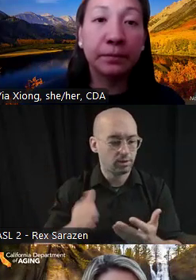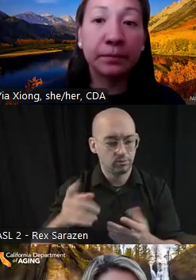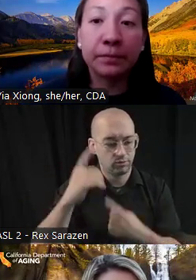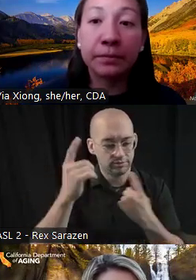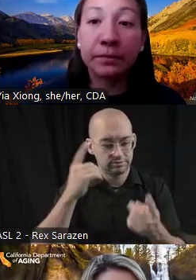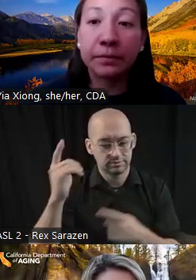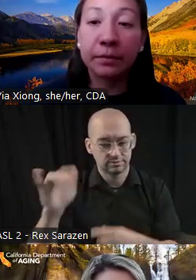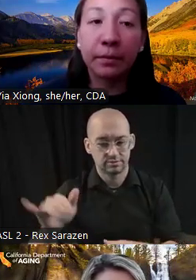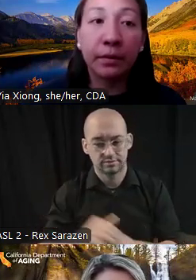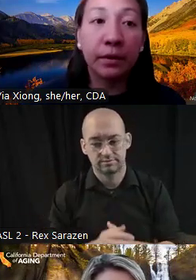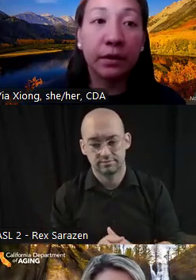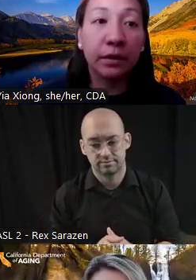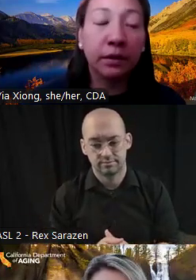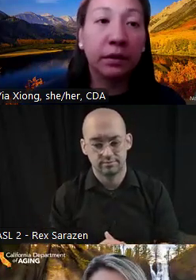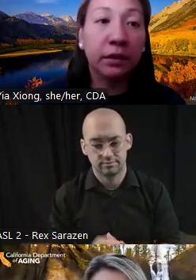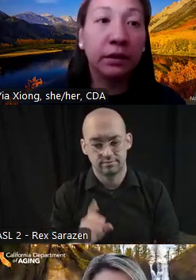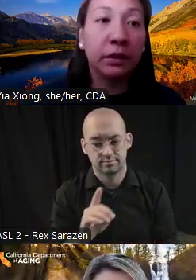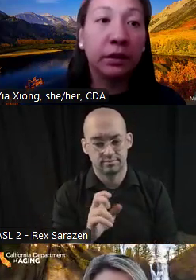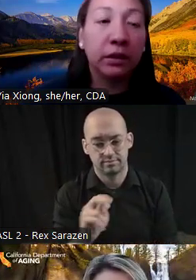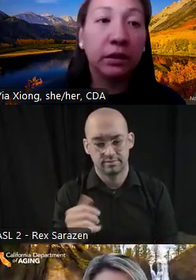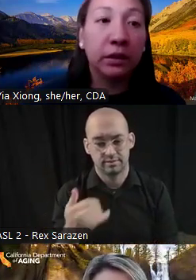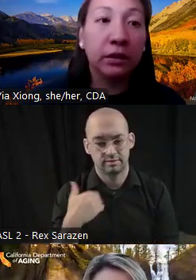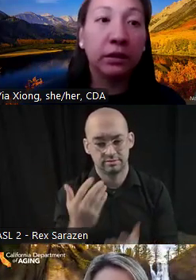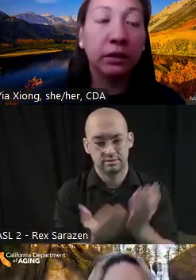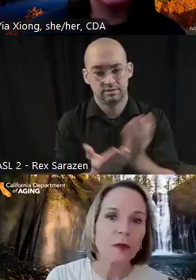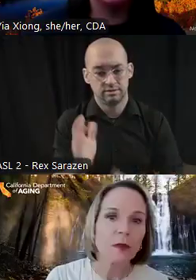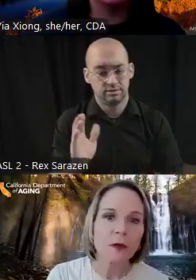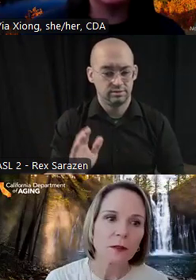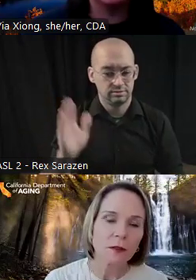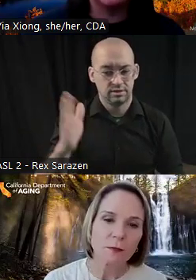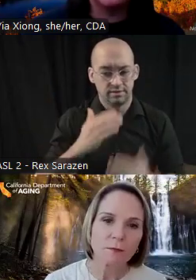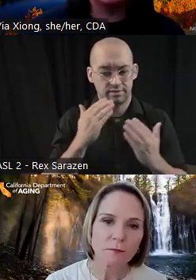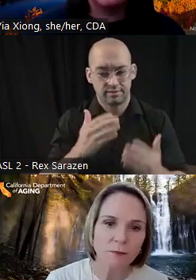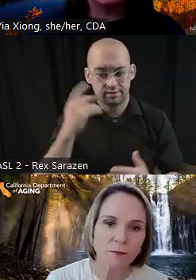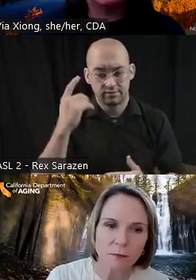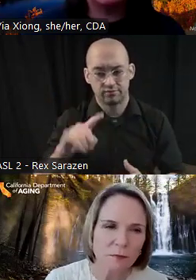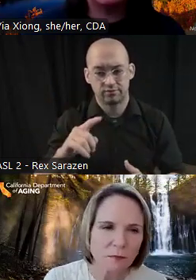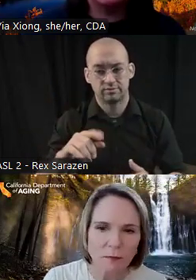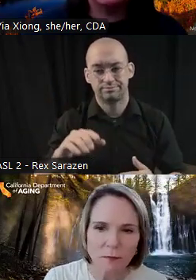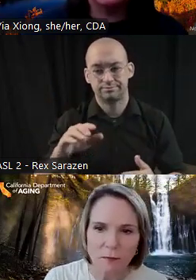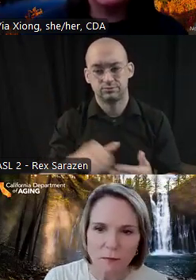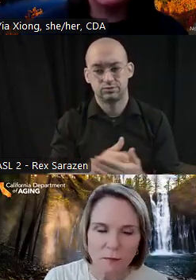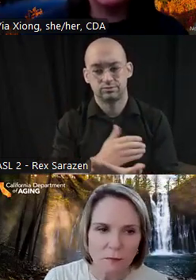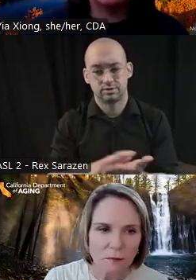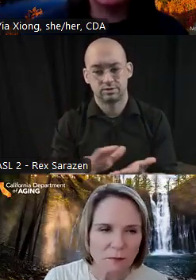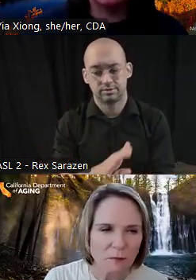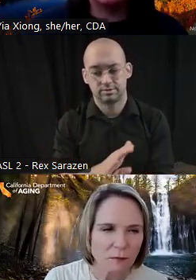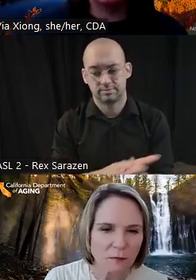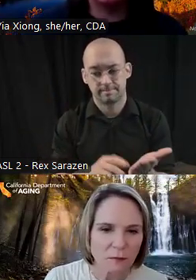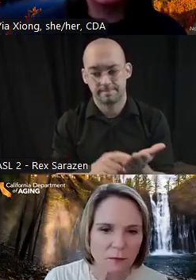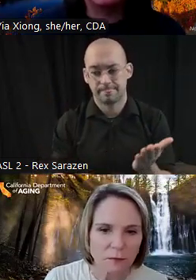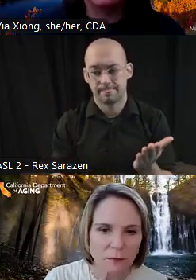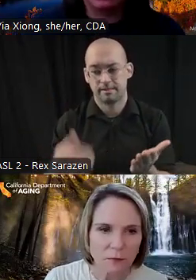hand raised. Yeah, thank you for the walkthrough. Thank you for updating the document. I have, I guess,